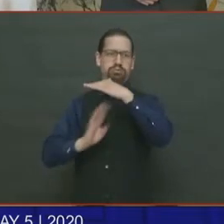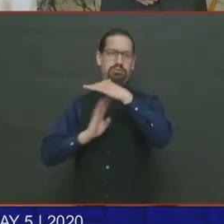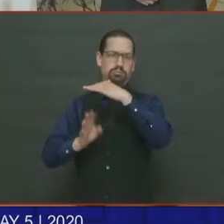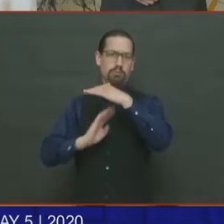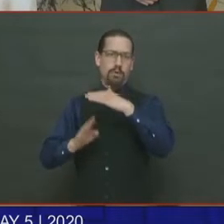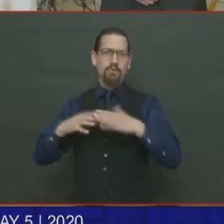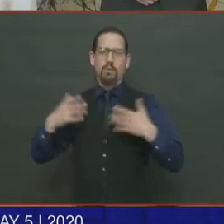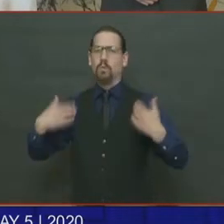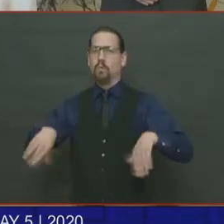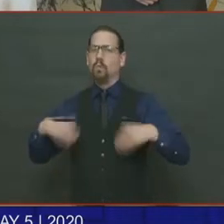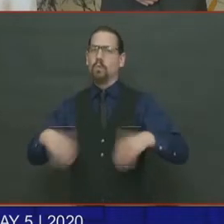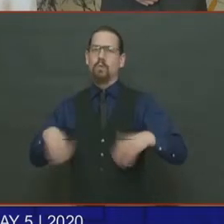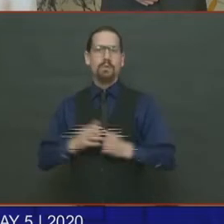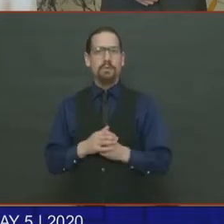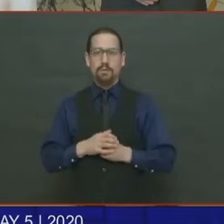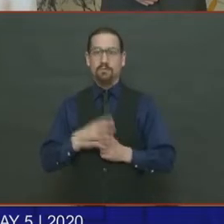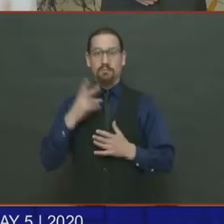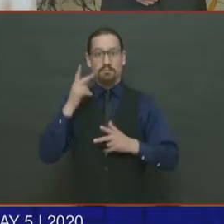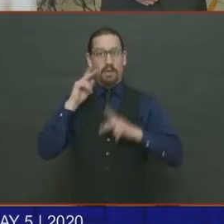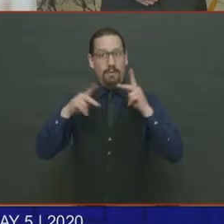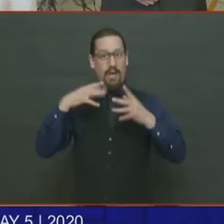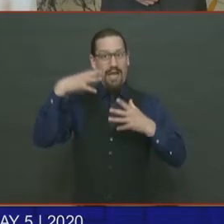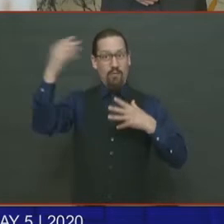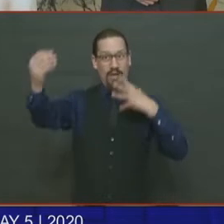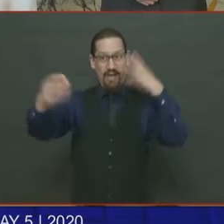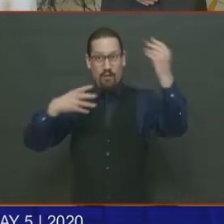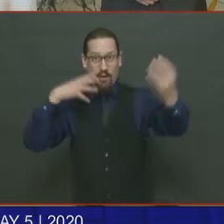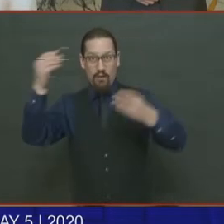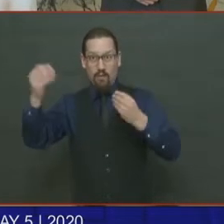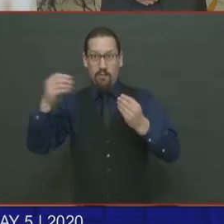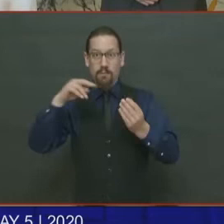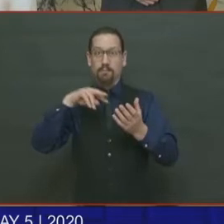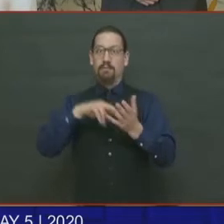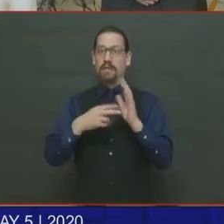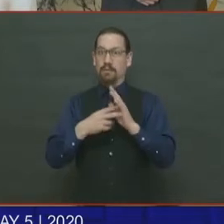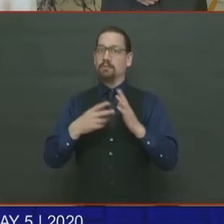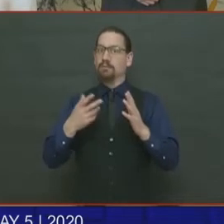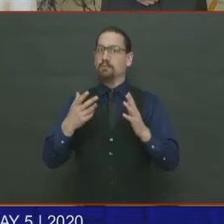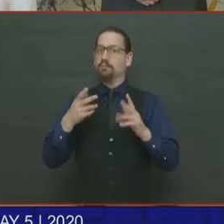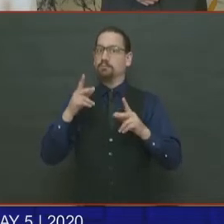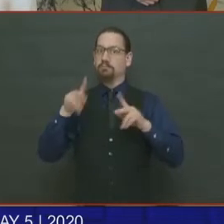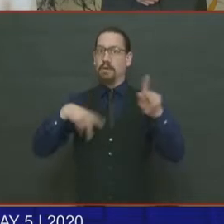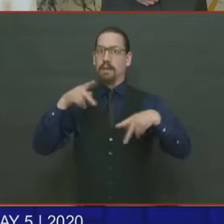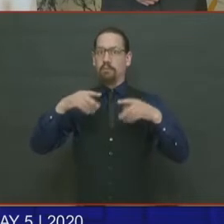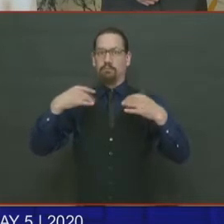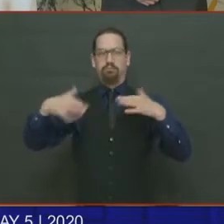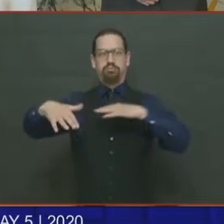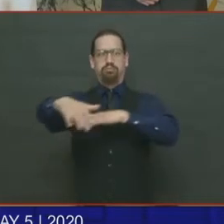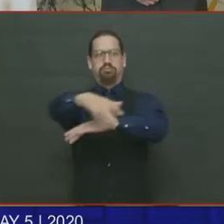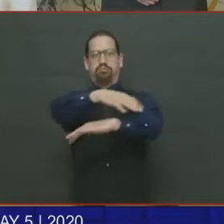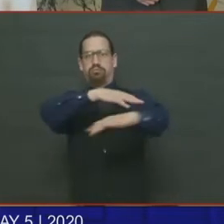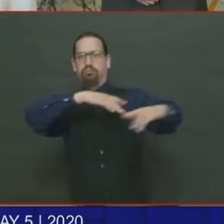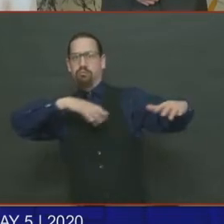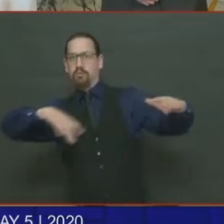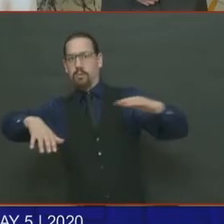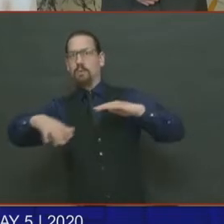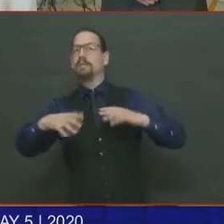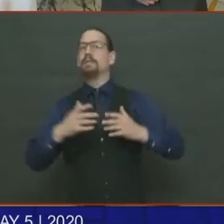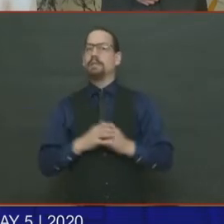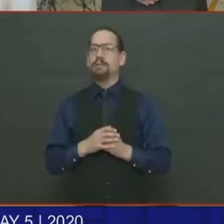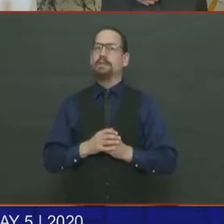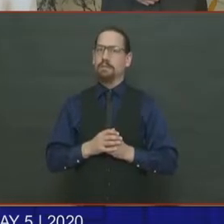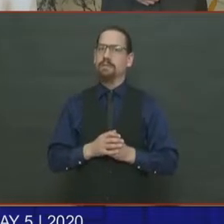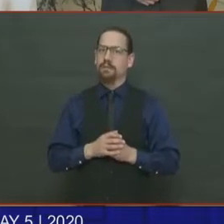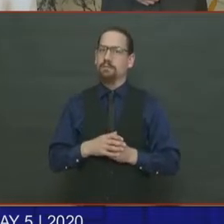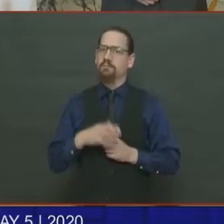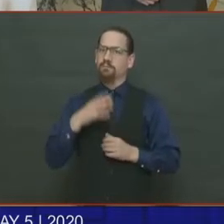often. And I also know that if you cover your nose and your mouth, it does have a